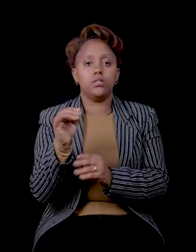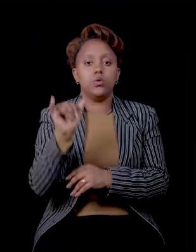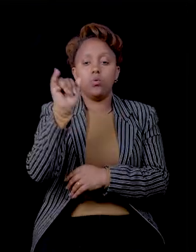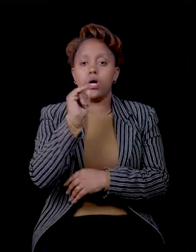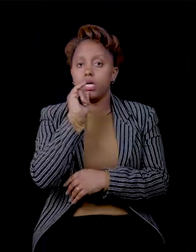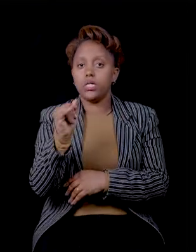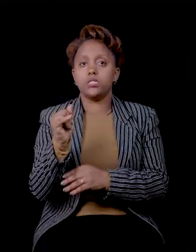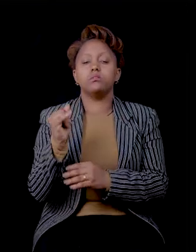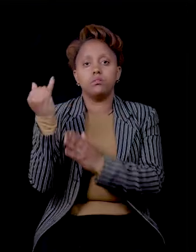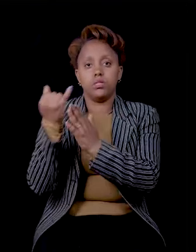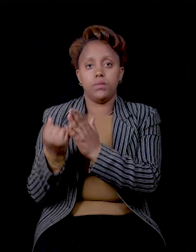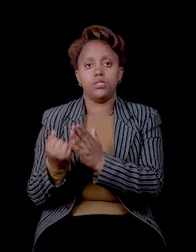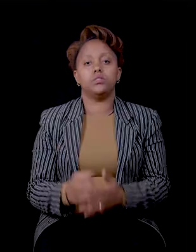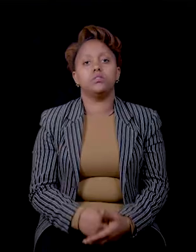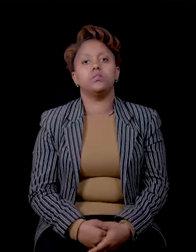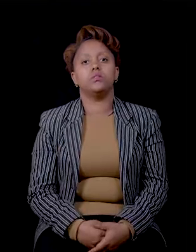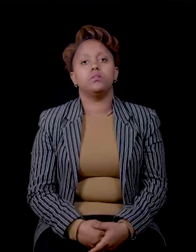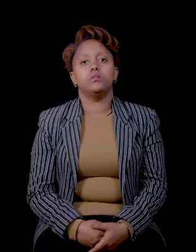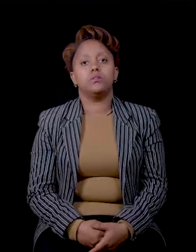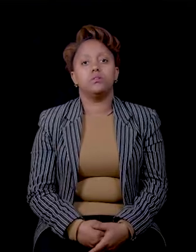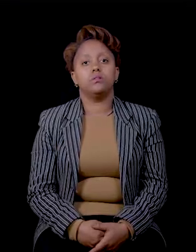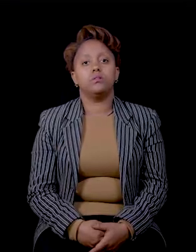and y is the image.